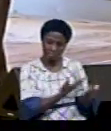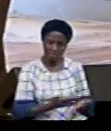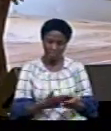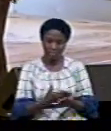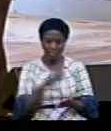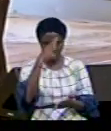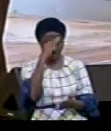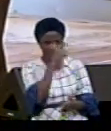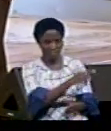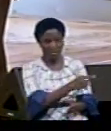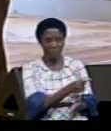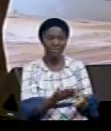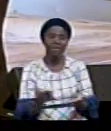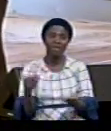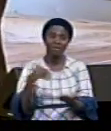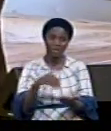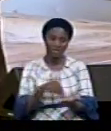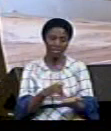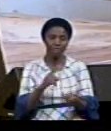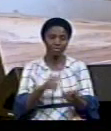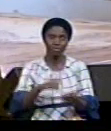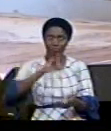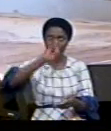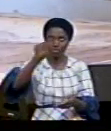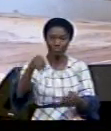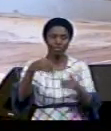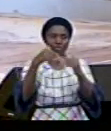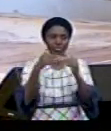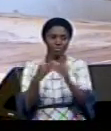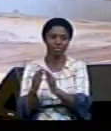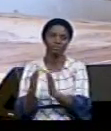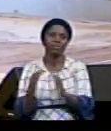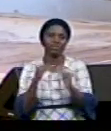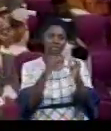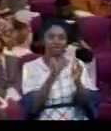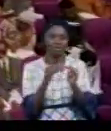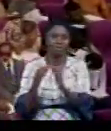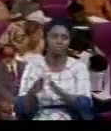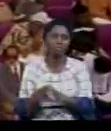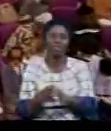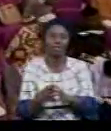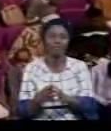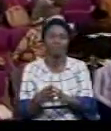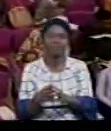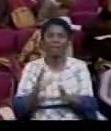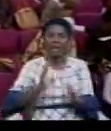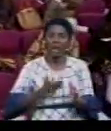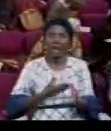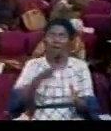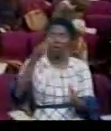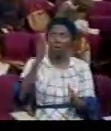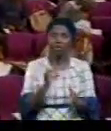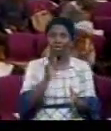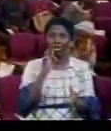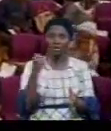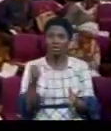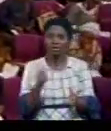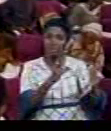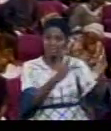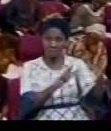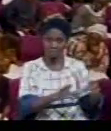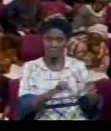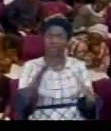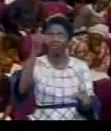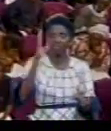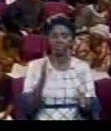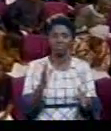again to Jerusalem. Our God is a merciful God. Our God is a loving God. Even